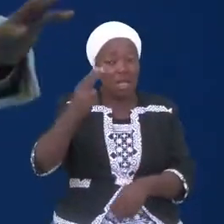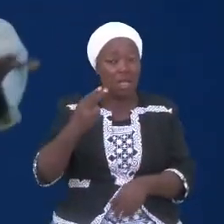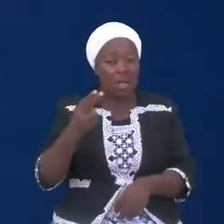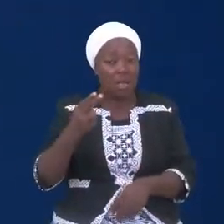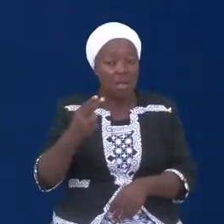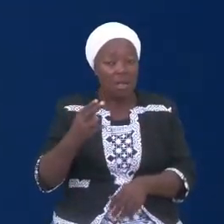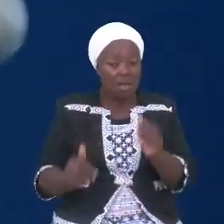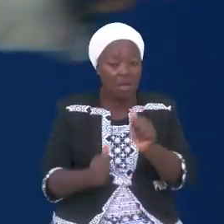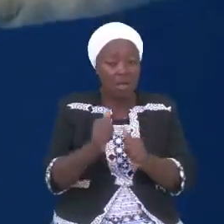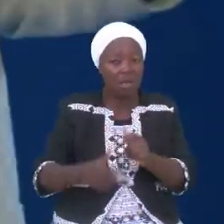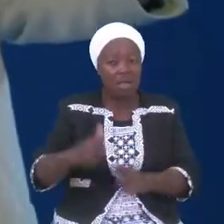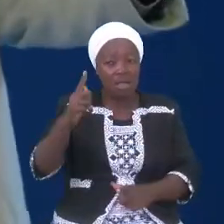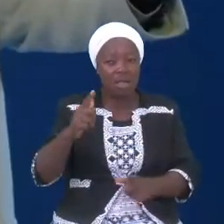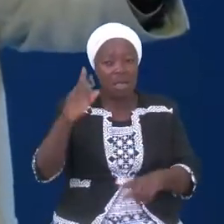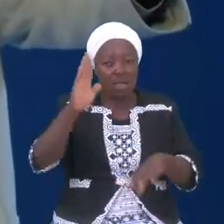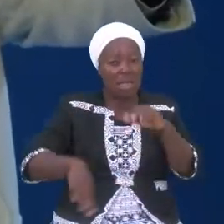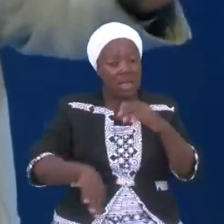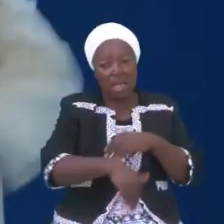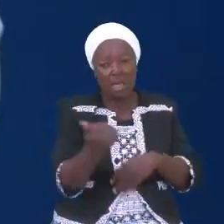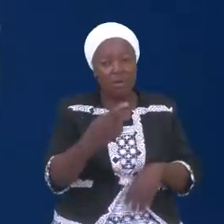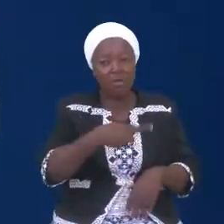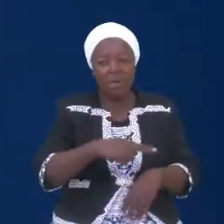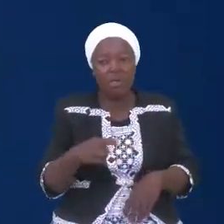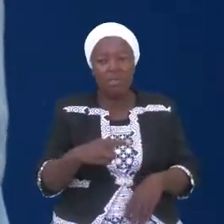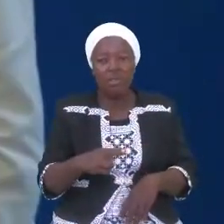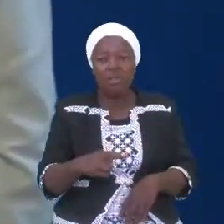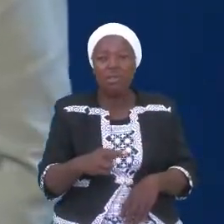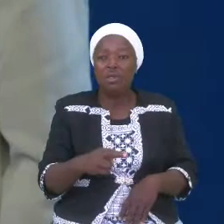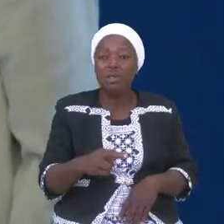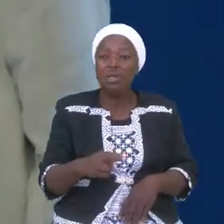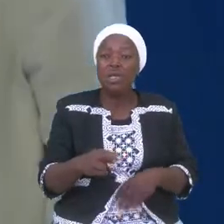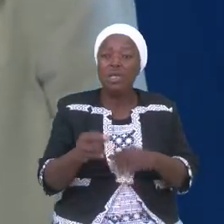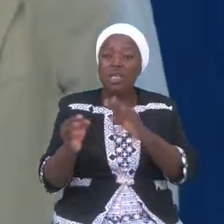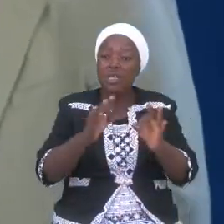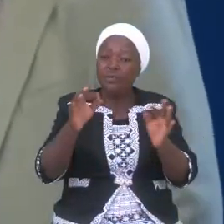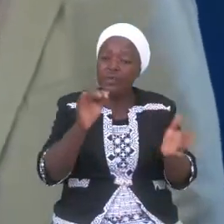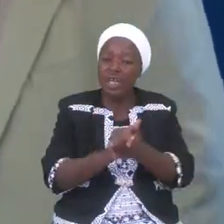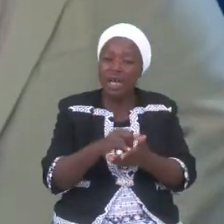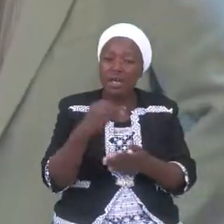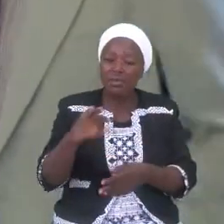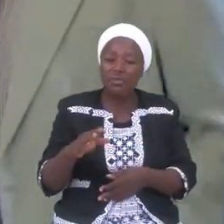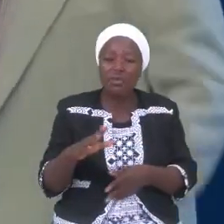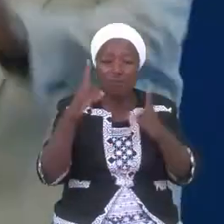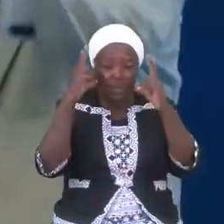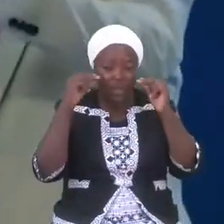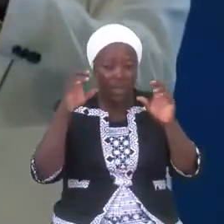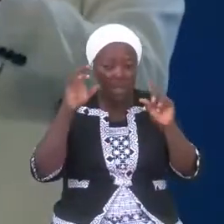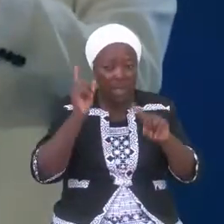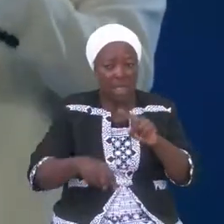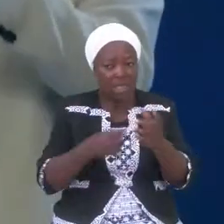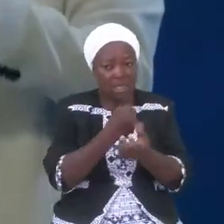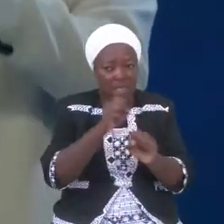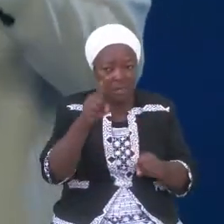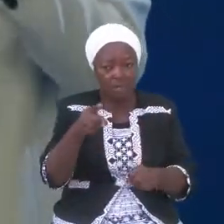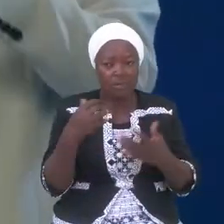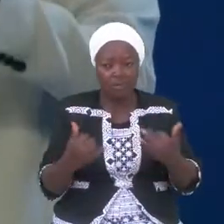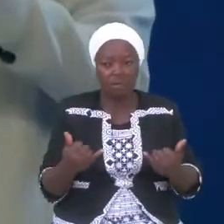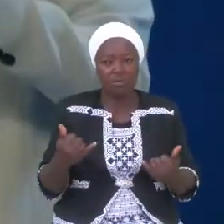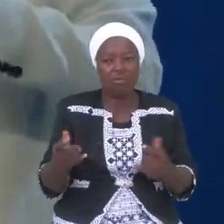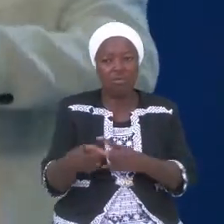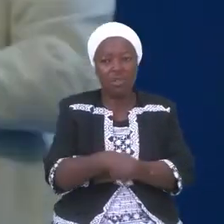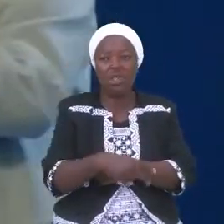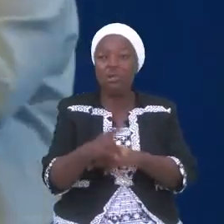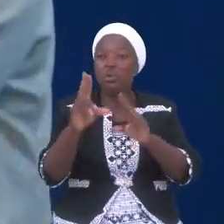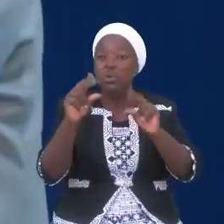greater than any religion, if that of Moses cannot save you today, no